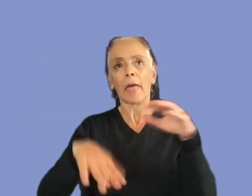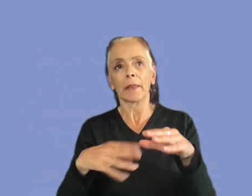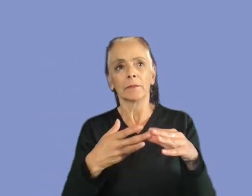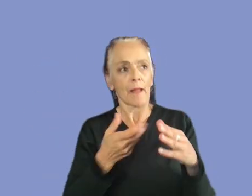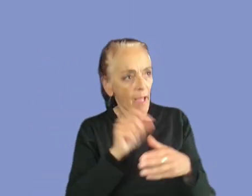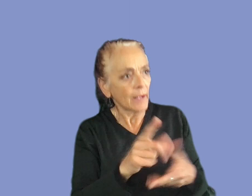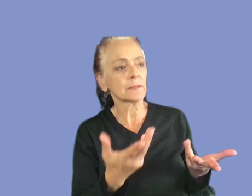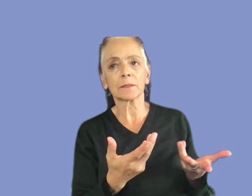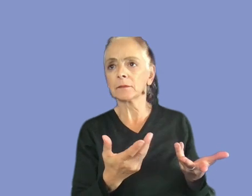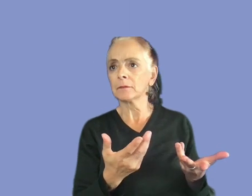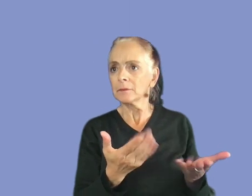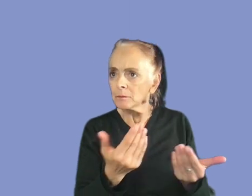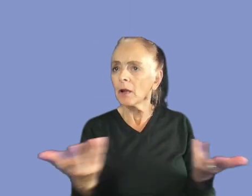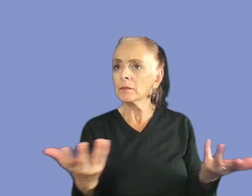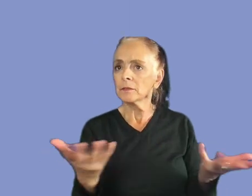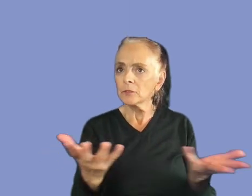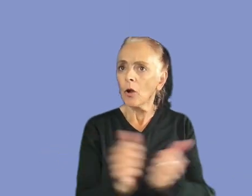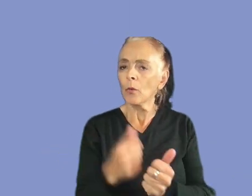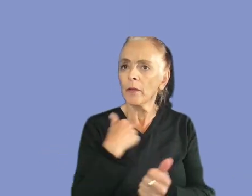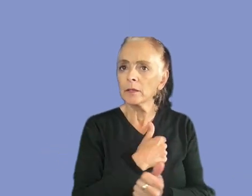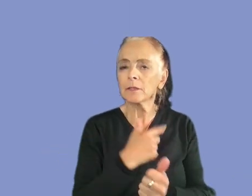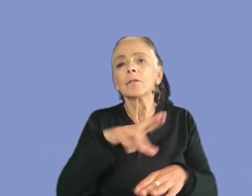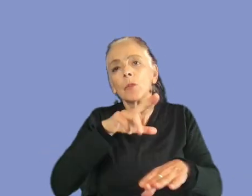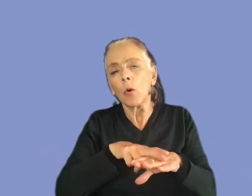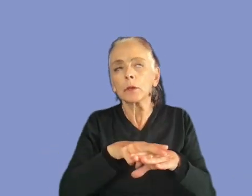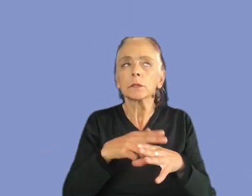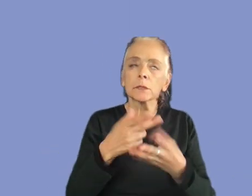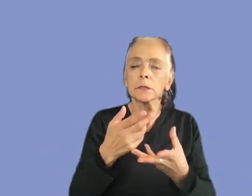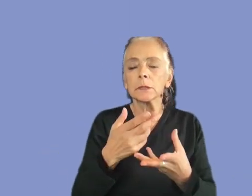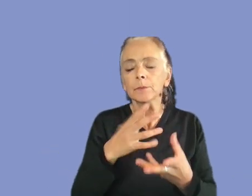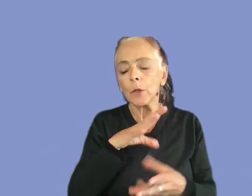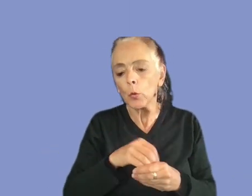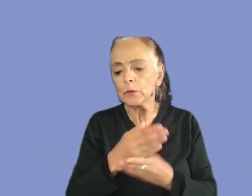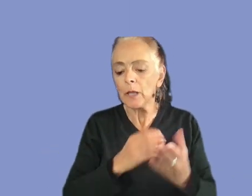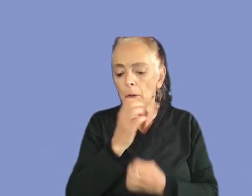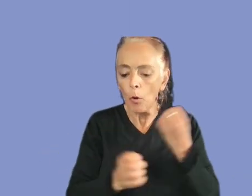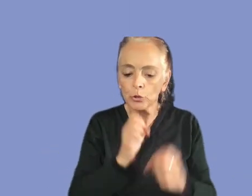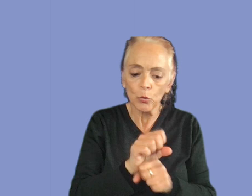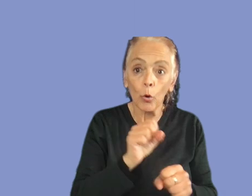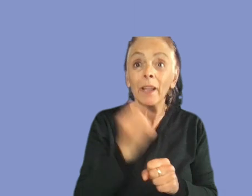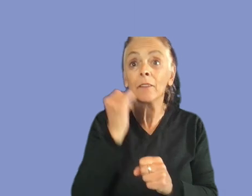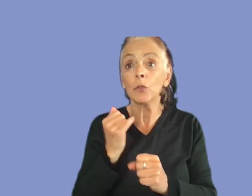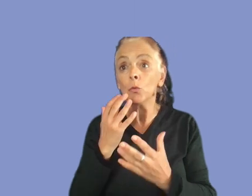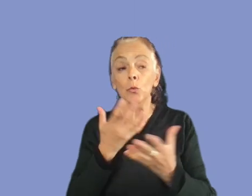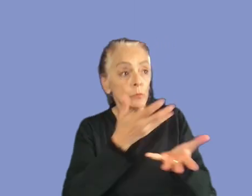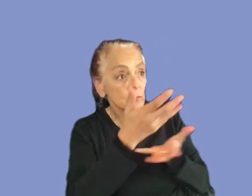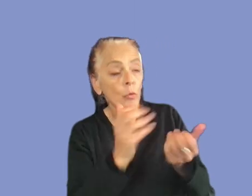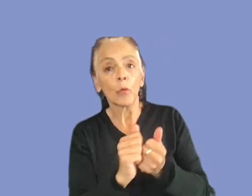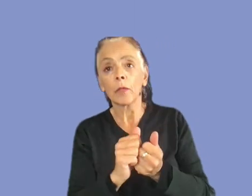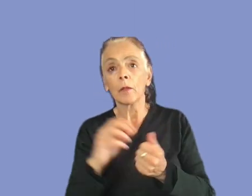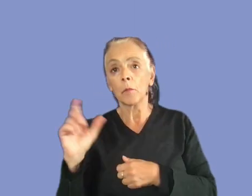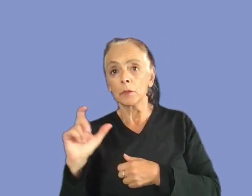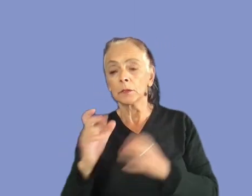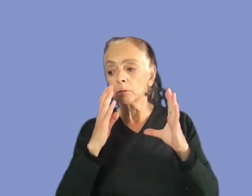us. And of course, there's a measure of emotional labor that comes with this. So when you reach out to Muslims, please be aware